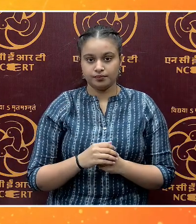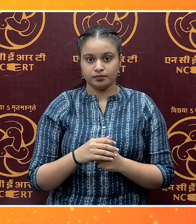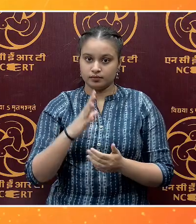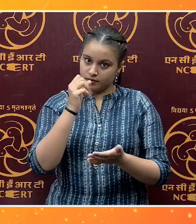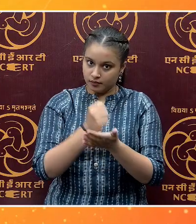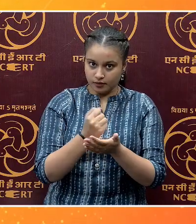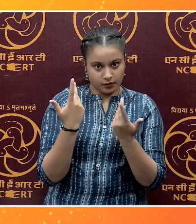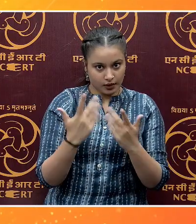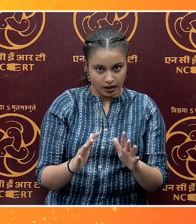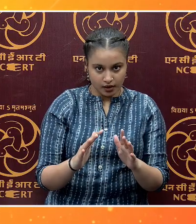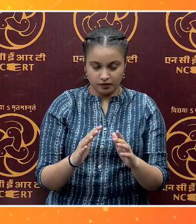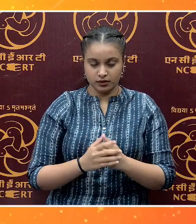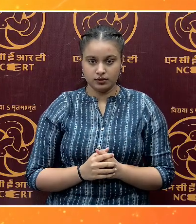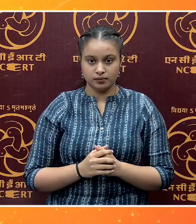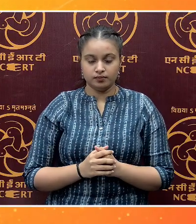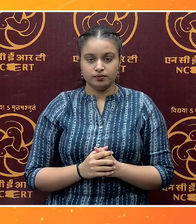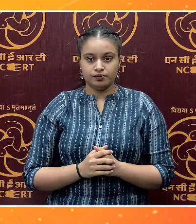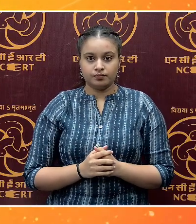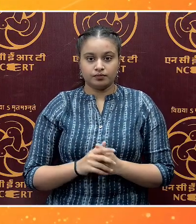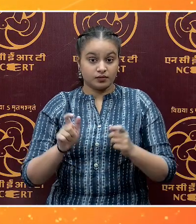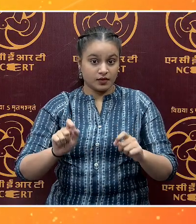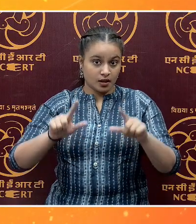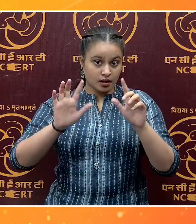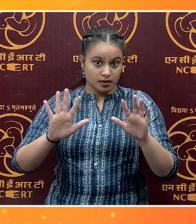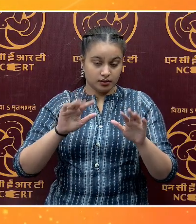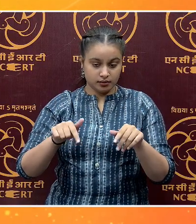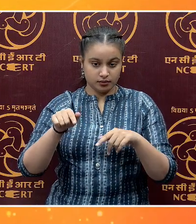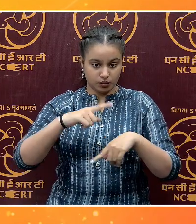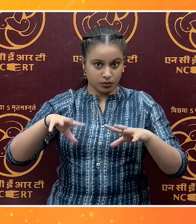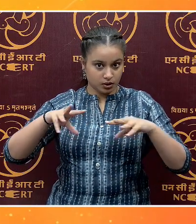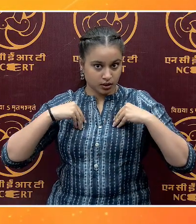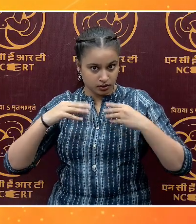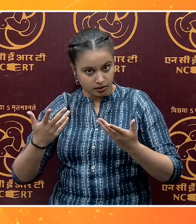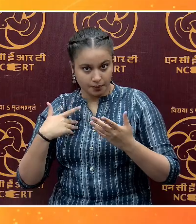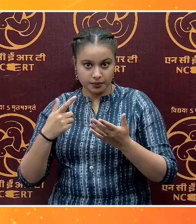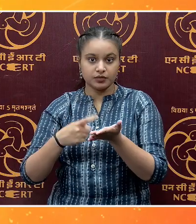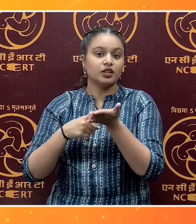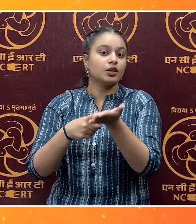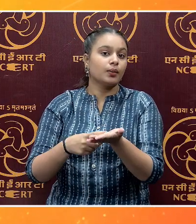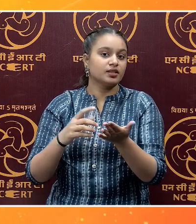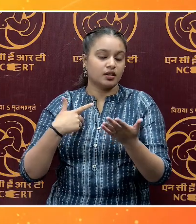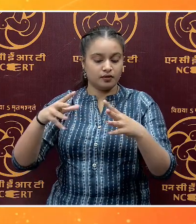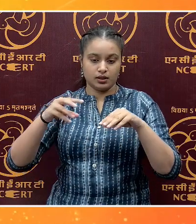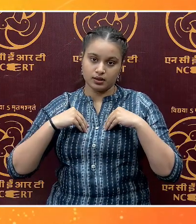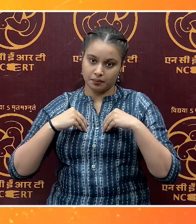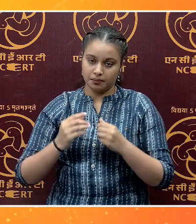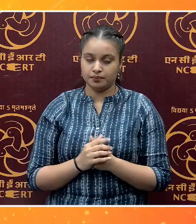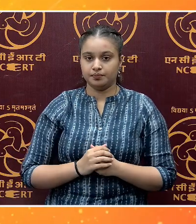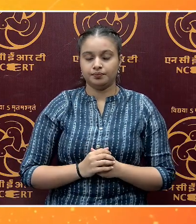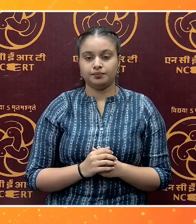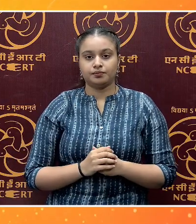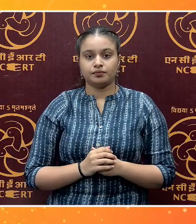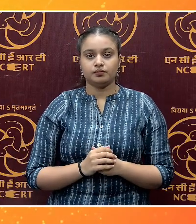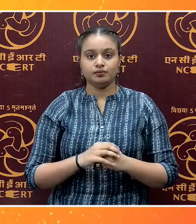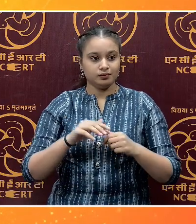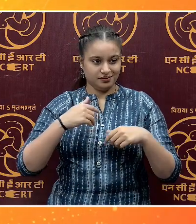confirmation pop-up message will came in that asking me to be like accept or reject the request. So let me accept it. So as soon as I